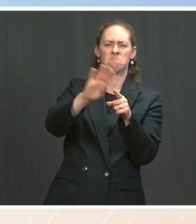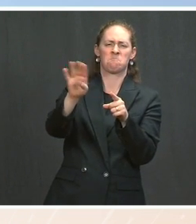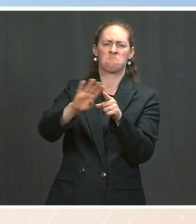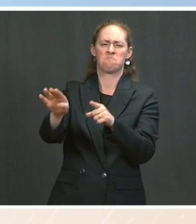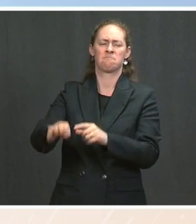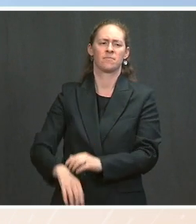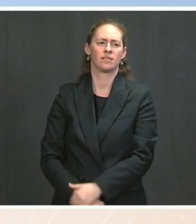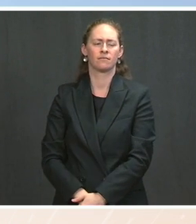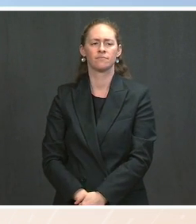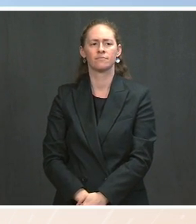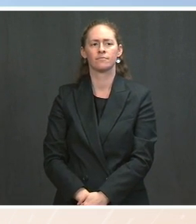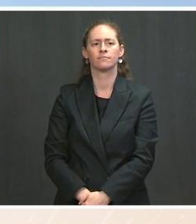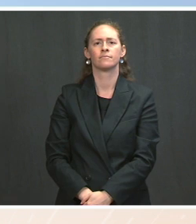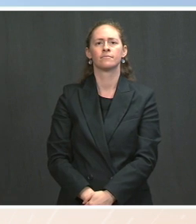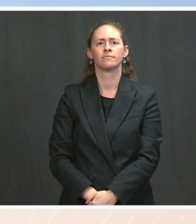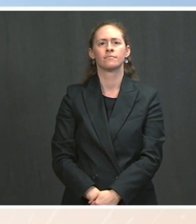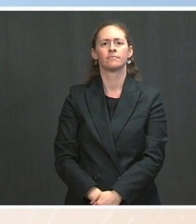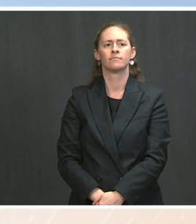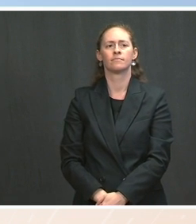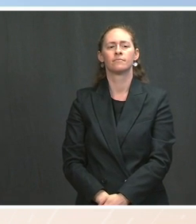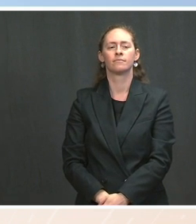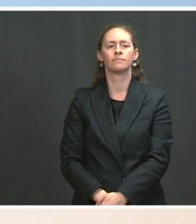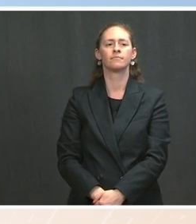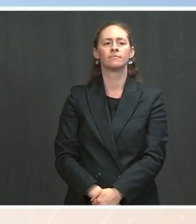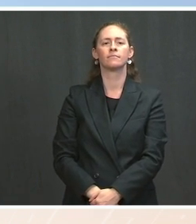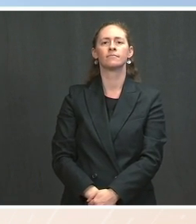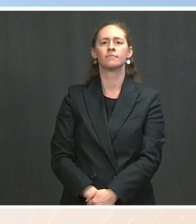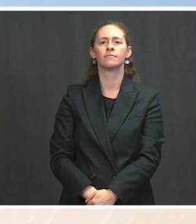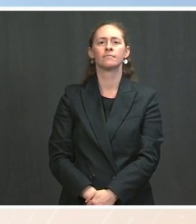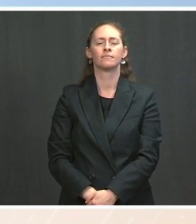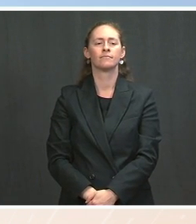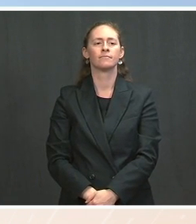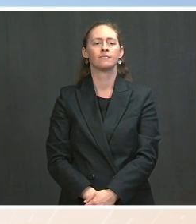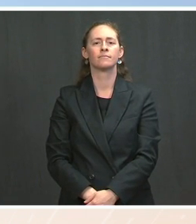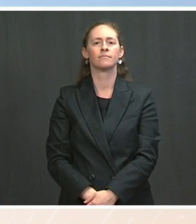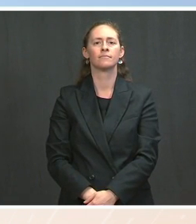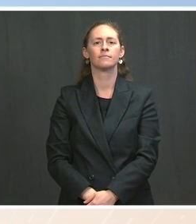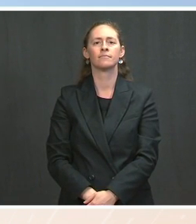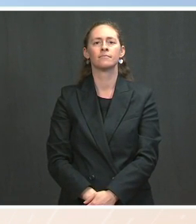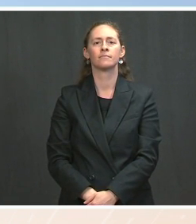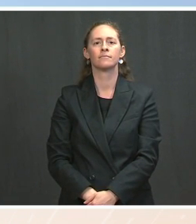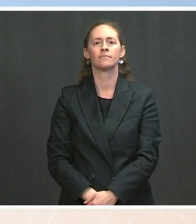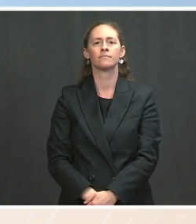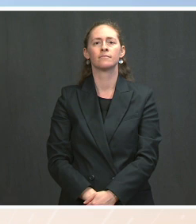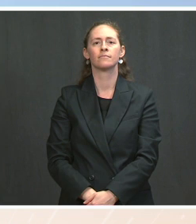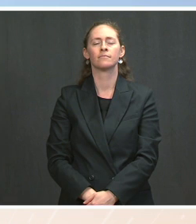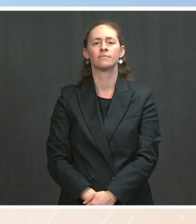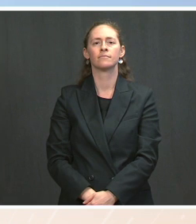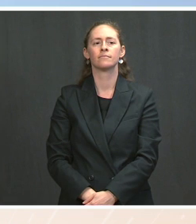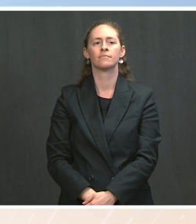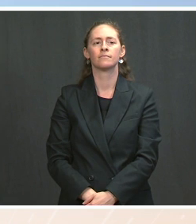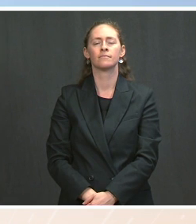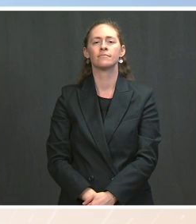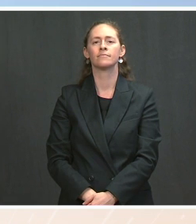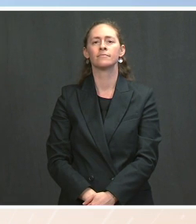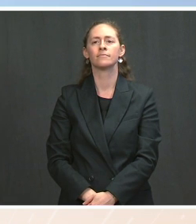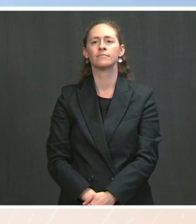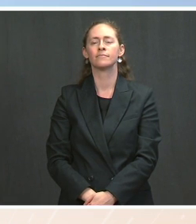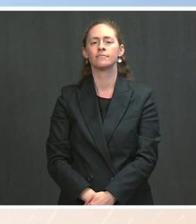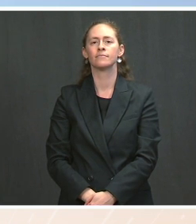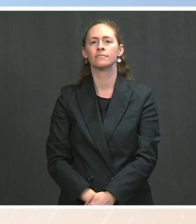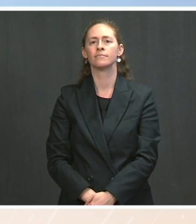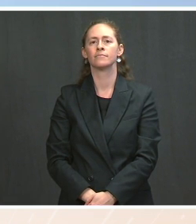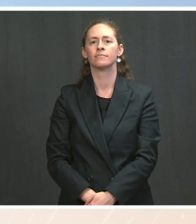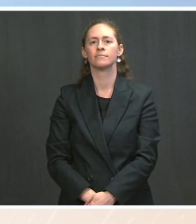weighing race relations in the U.S. with 17% of people saying that they did not believe that things had, 17% believing,